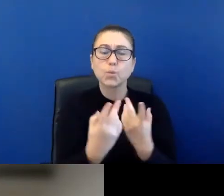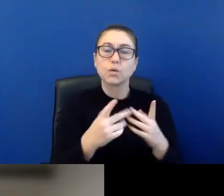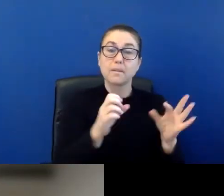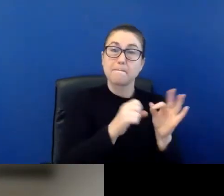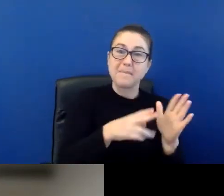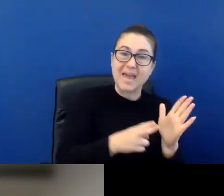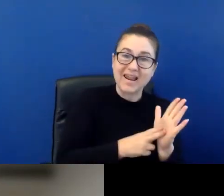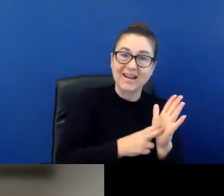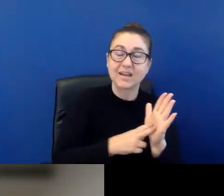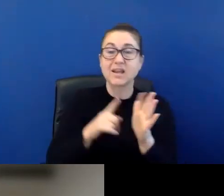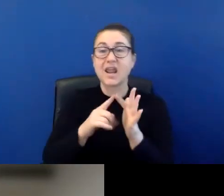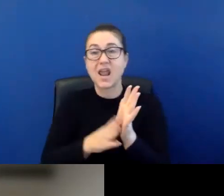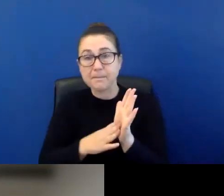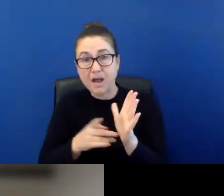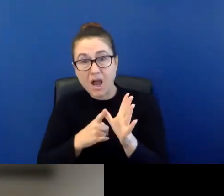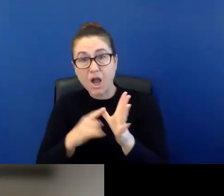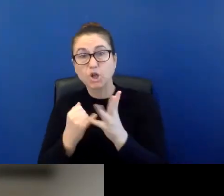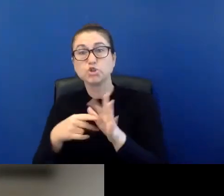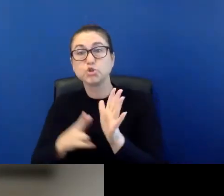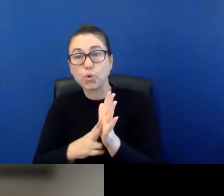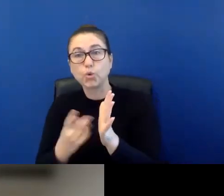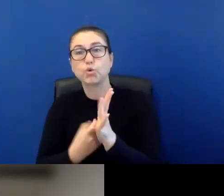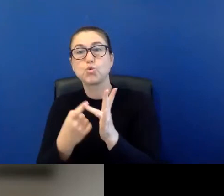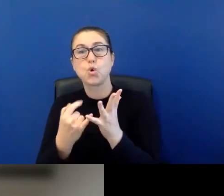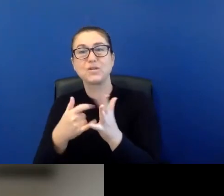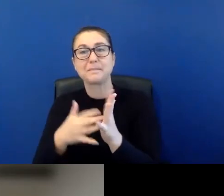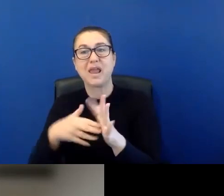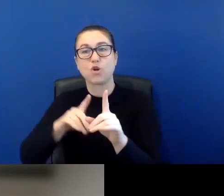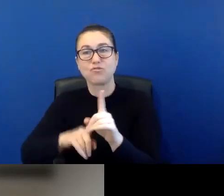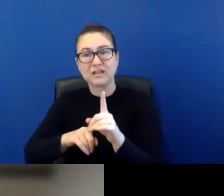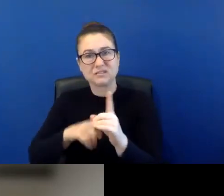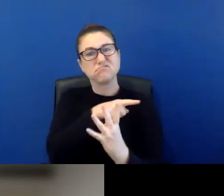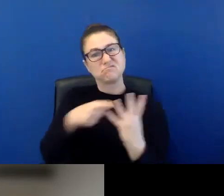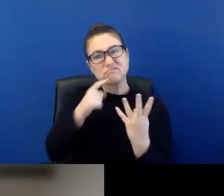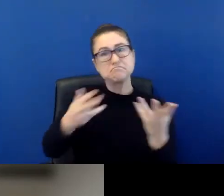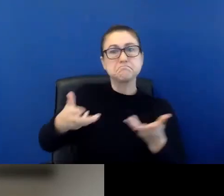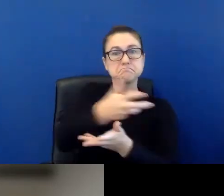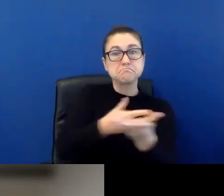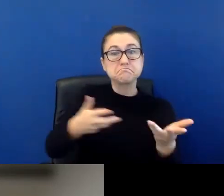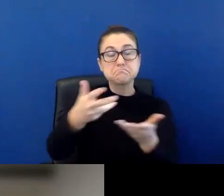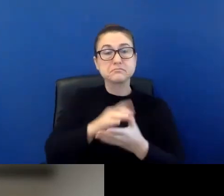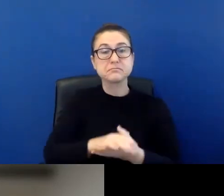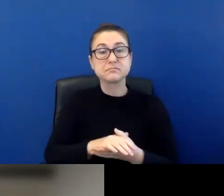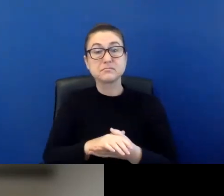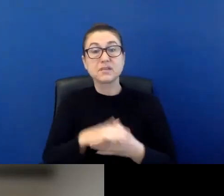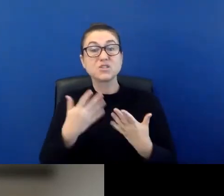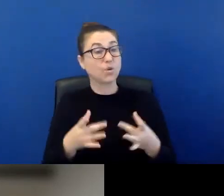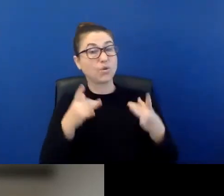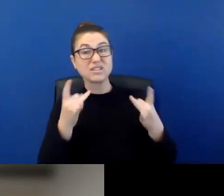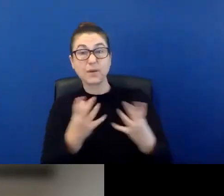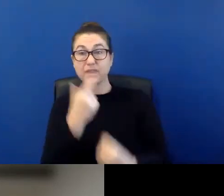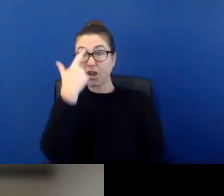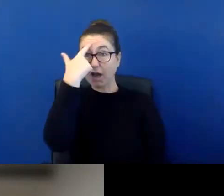as Emma Bennison, Sean Murphy and Rosemary Kayess. I'm going to start with this idea for a